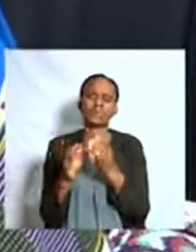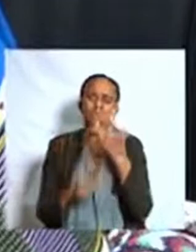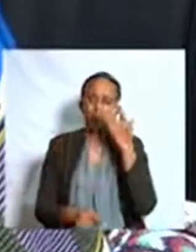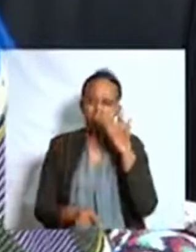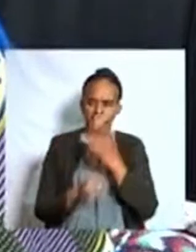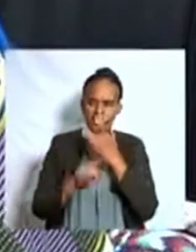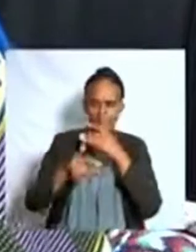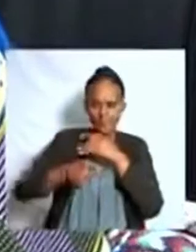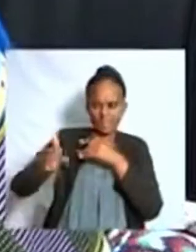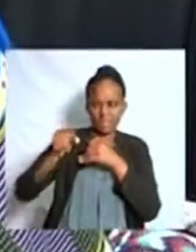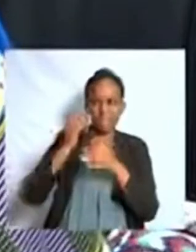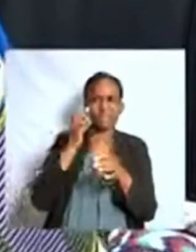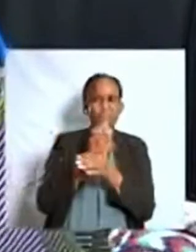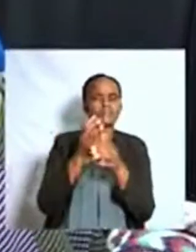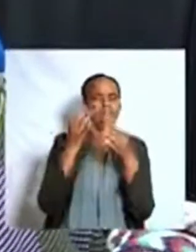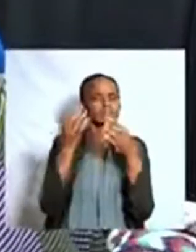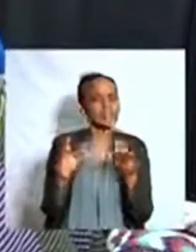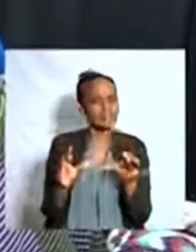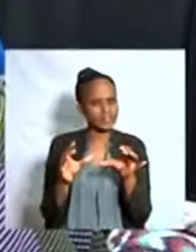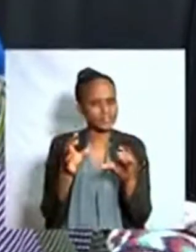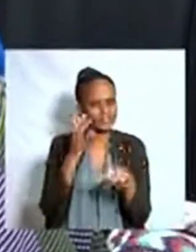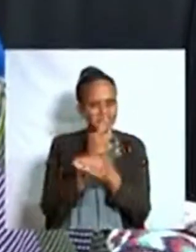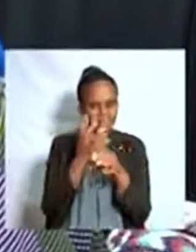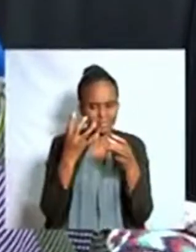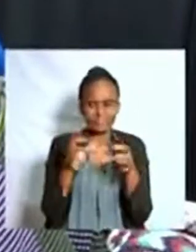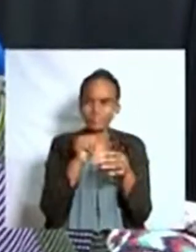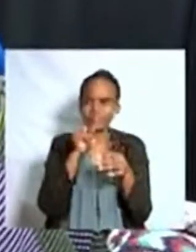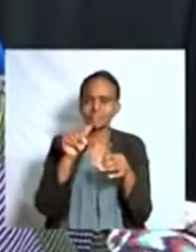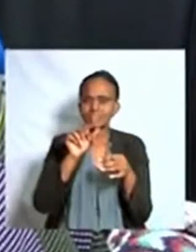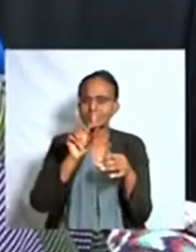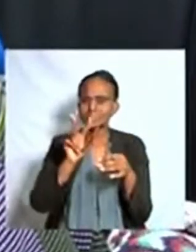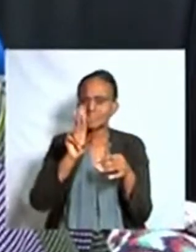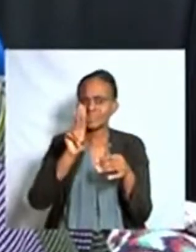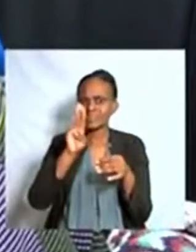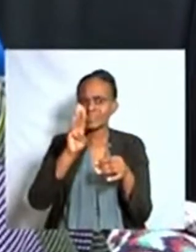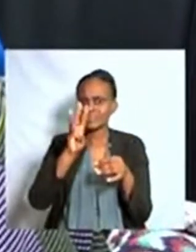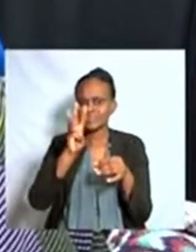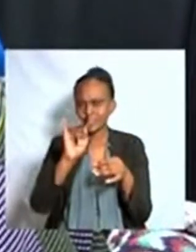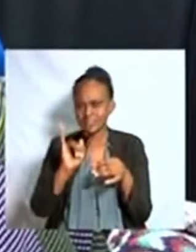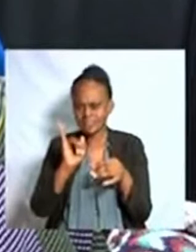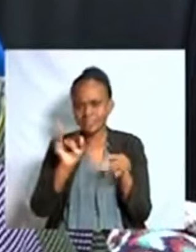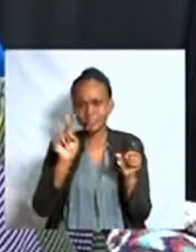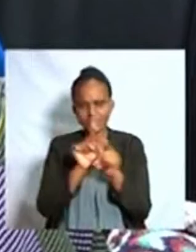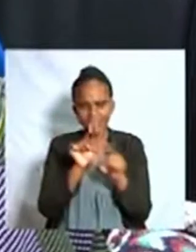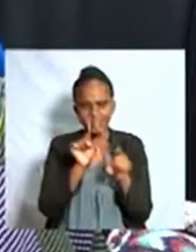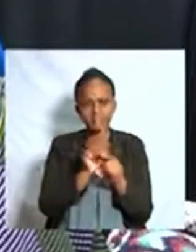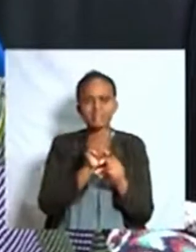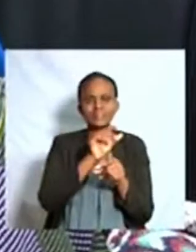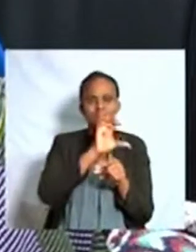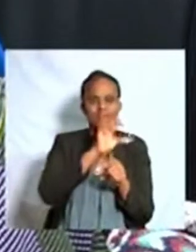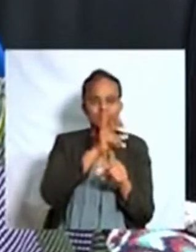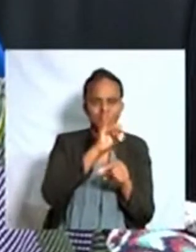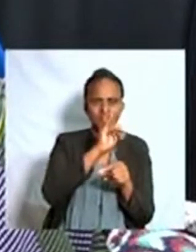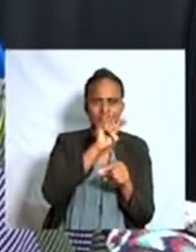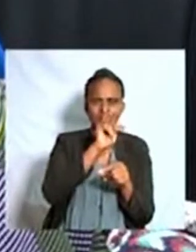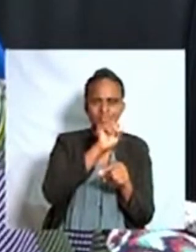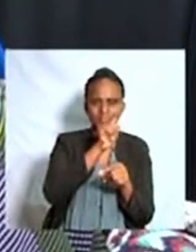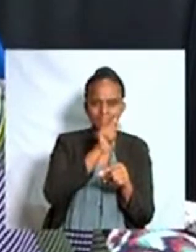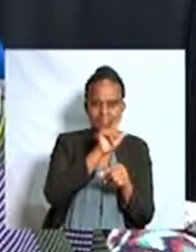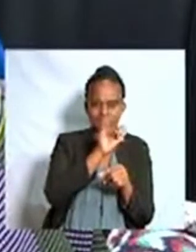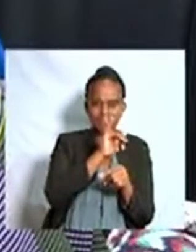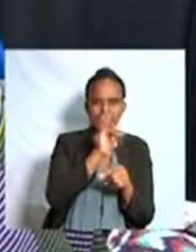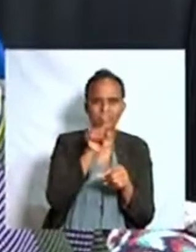itself, Chinsali is not Vubwi, and Chinsali is not Chiengi, where you can say you